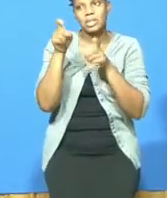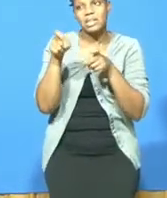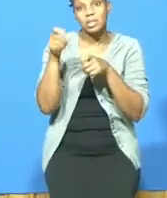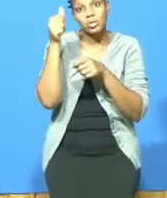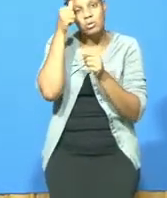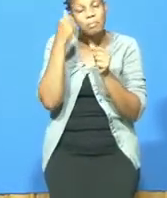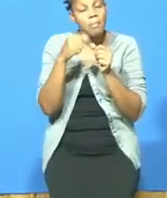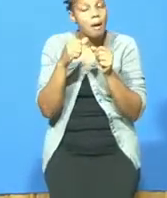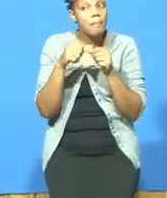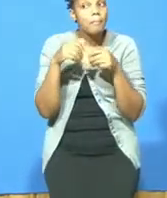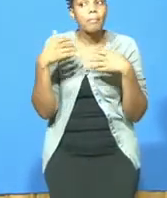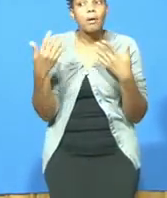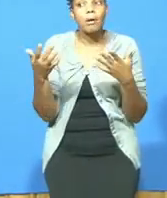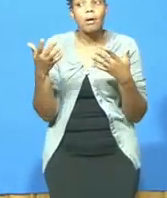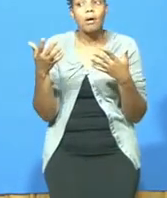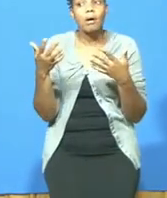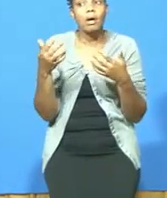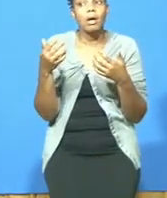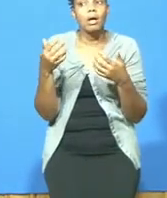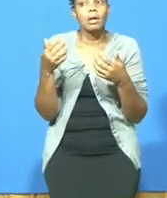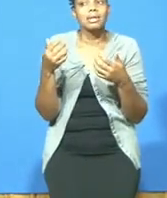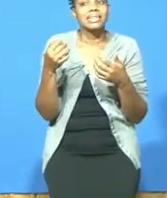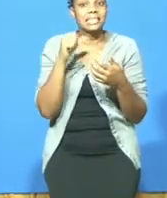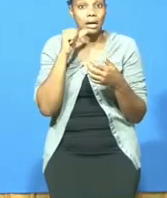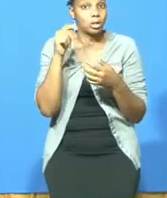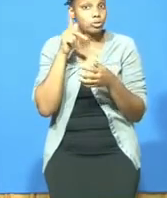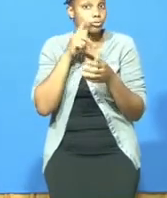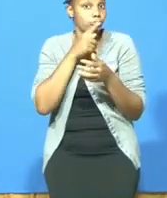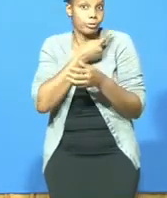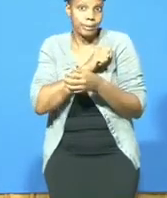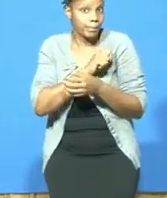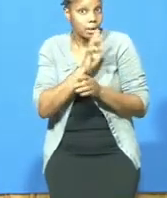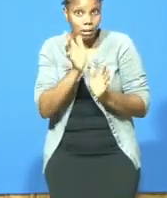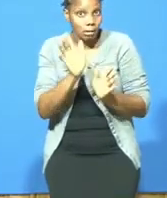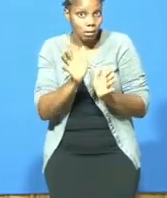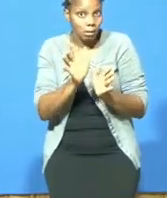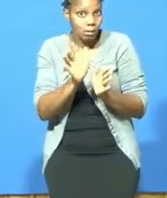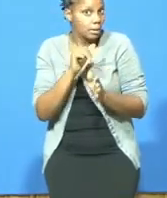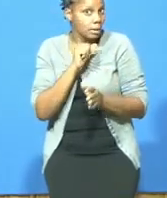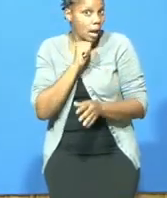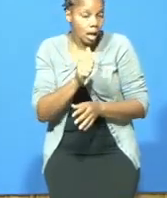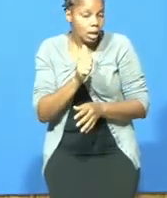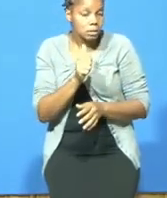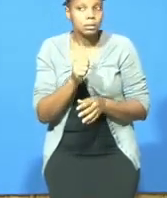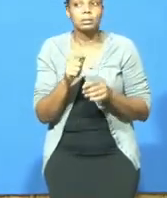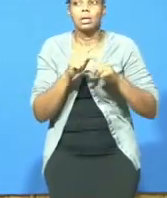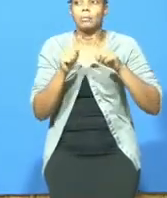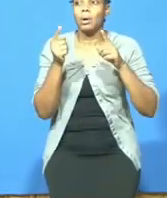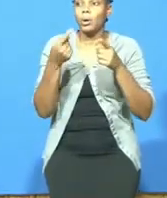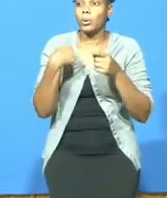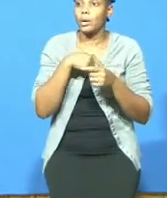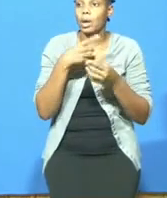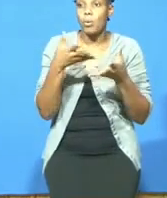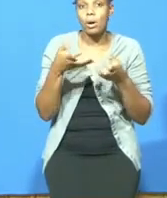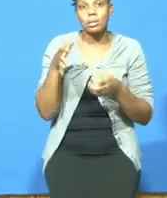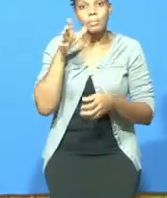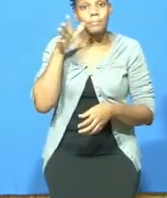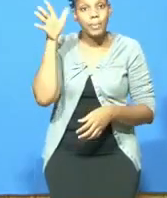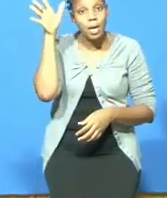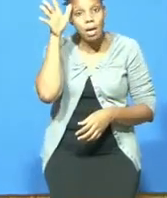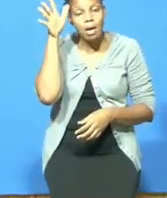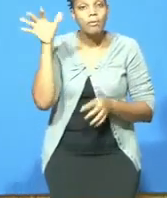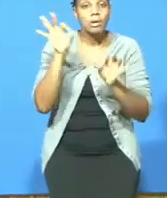in mind, and not that we're saying that this is treatment, because it certainly isn't, but we want, as parents,